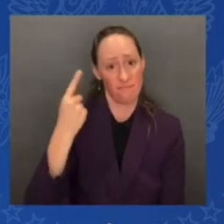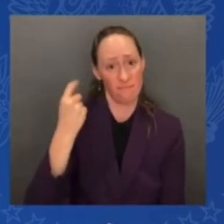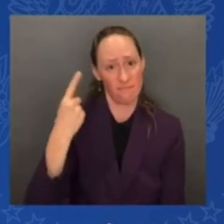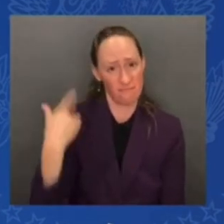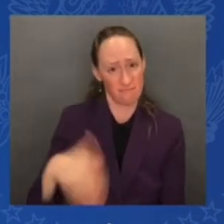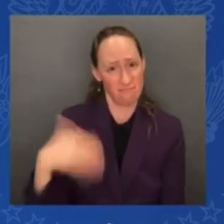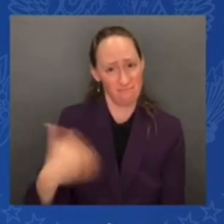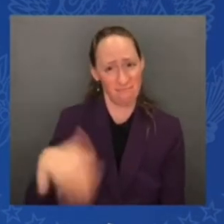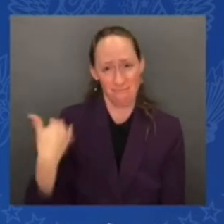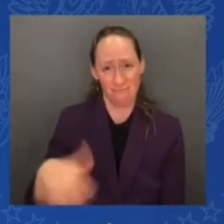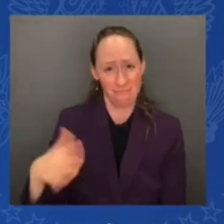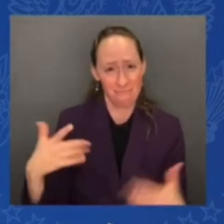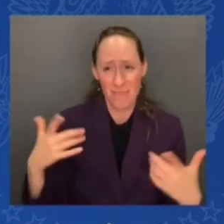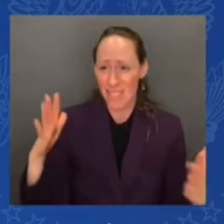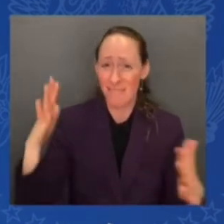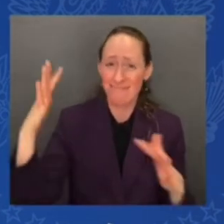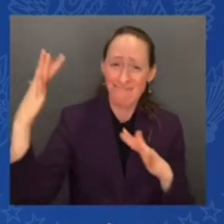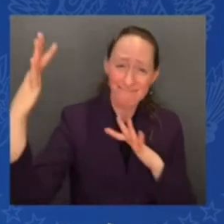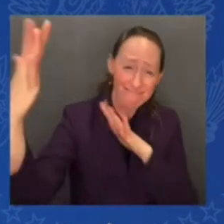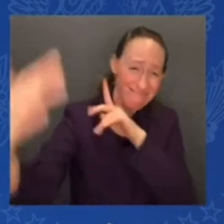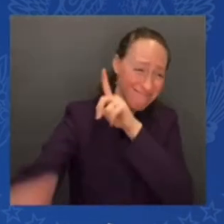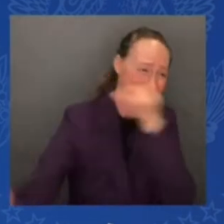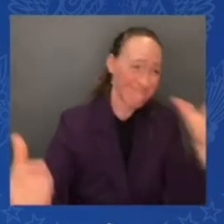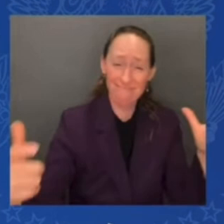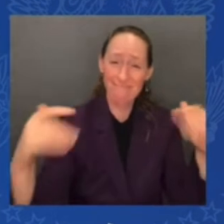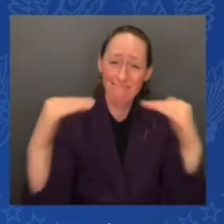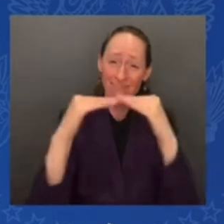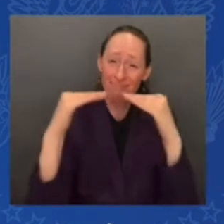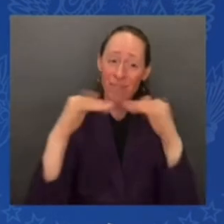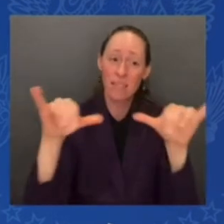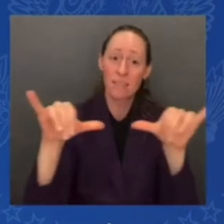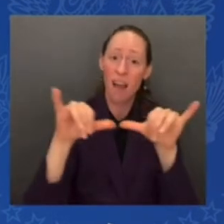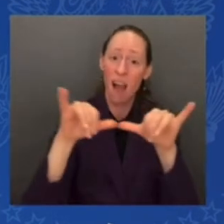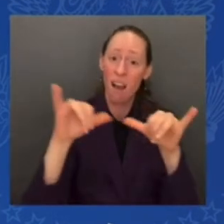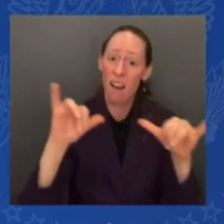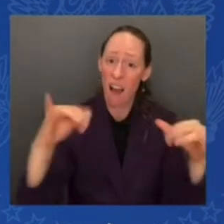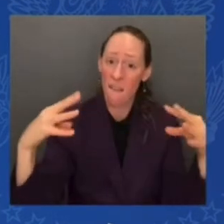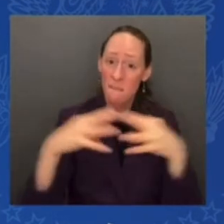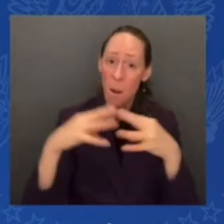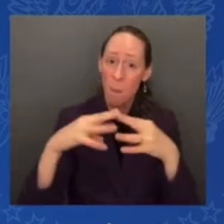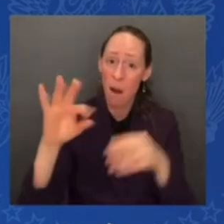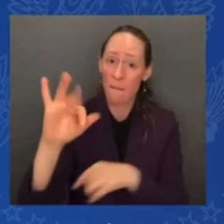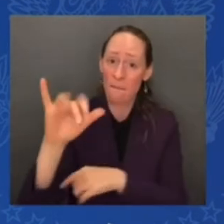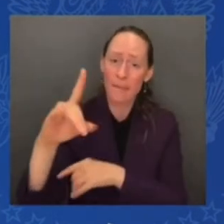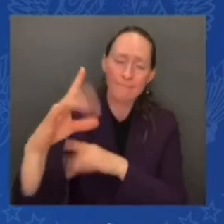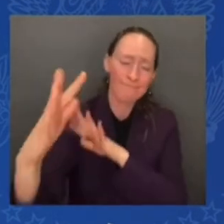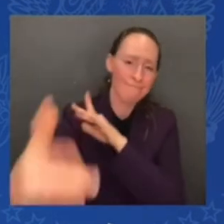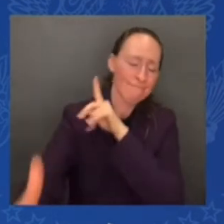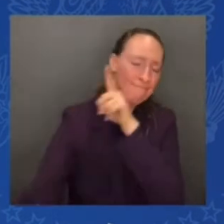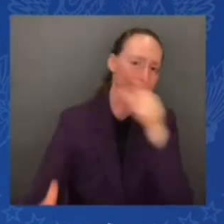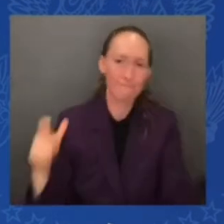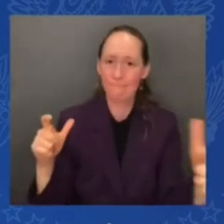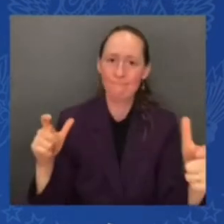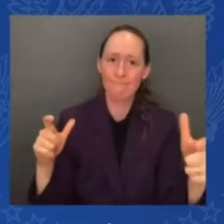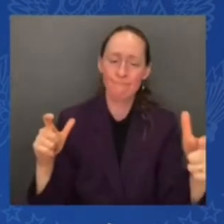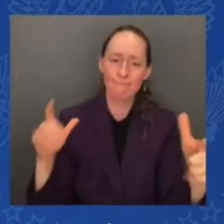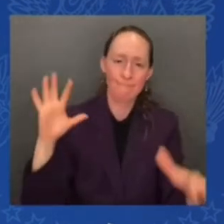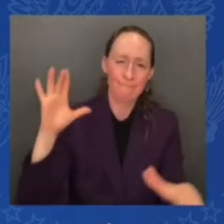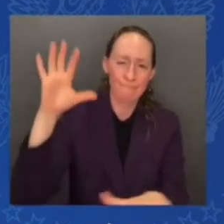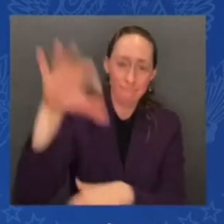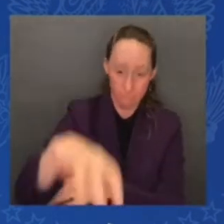guess what? Average salary is about $130,000. And guess what? You don't need a college degree.